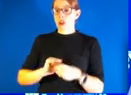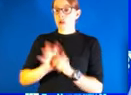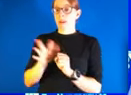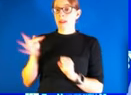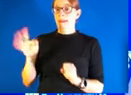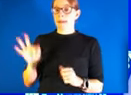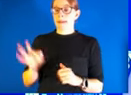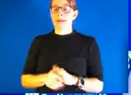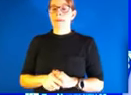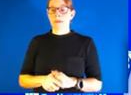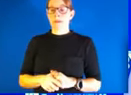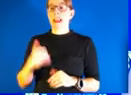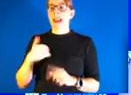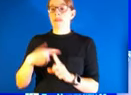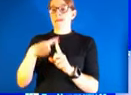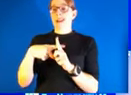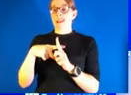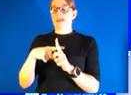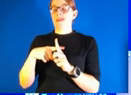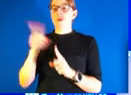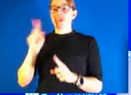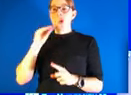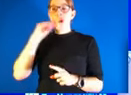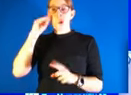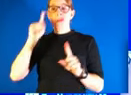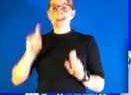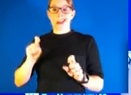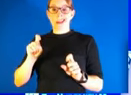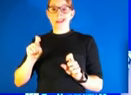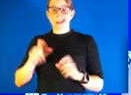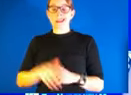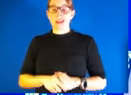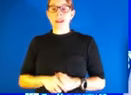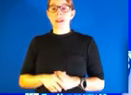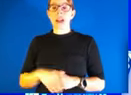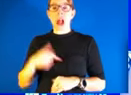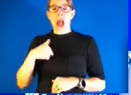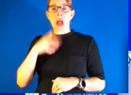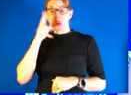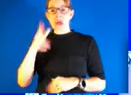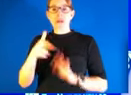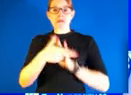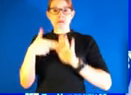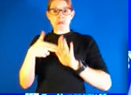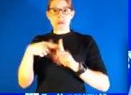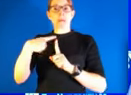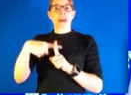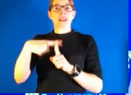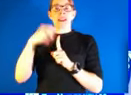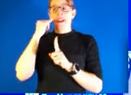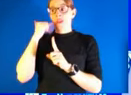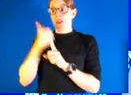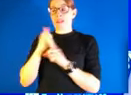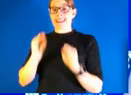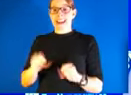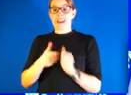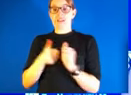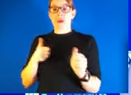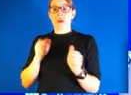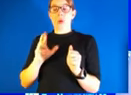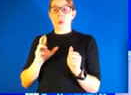do have a positive at-home test, I would consider that a positive, and kind of, if you can, try to avoid or do those